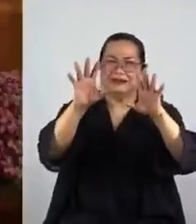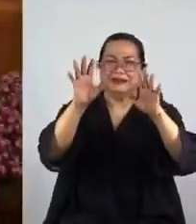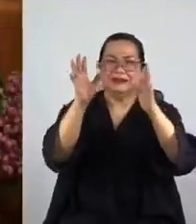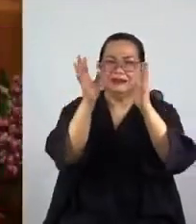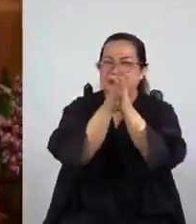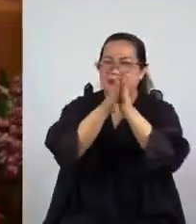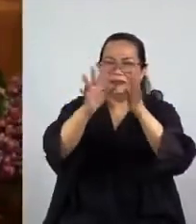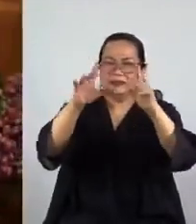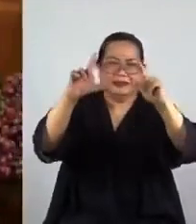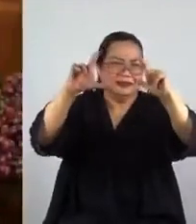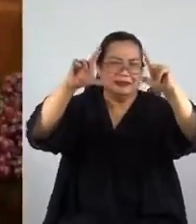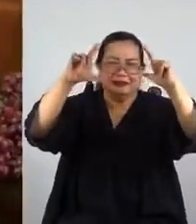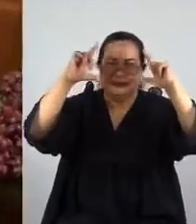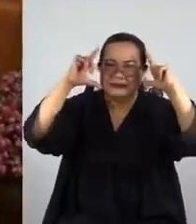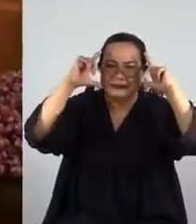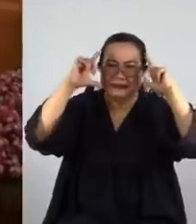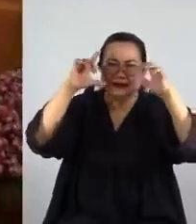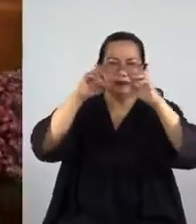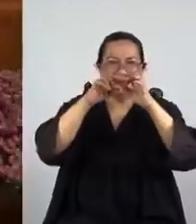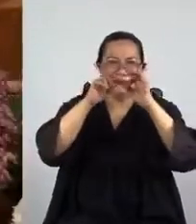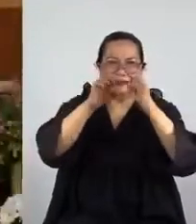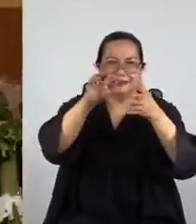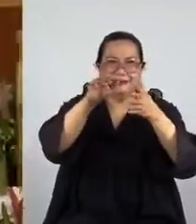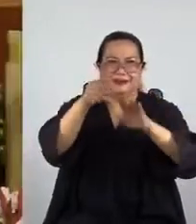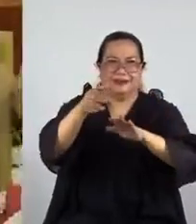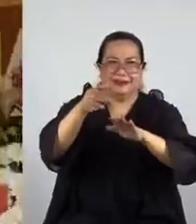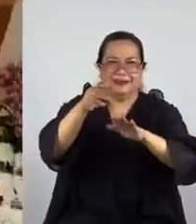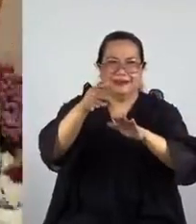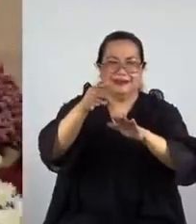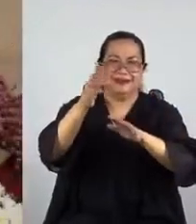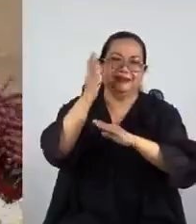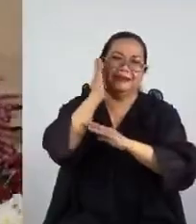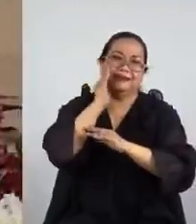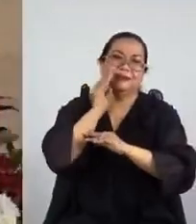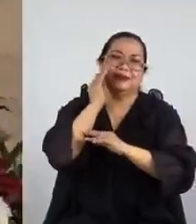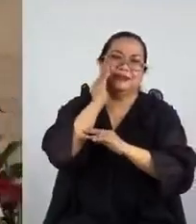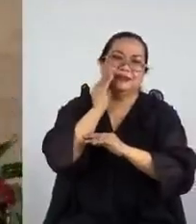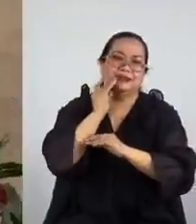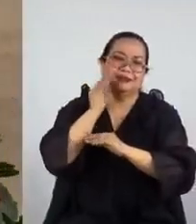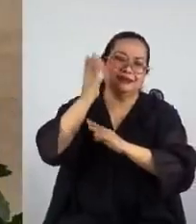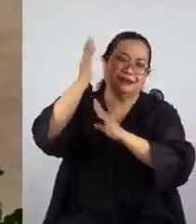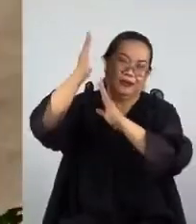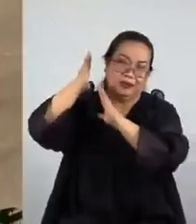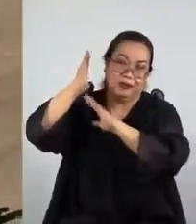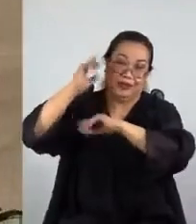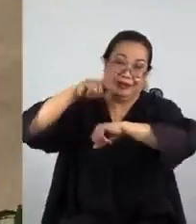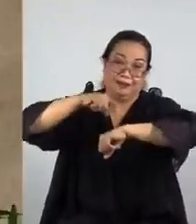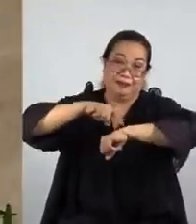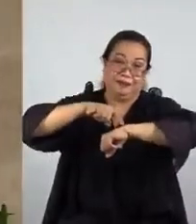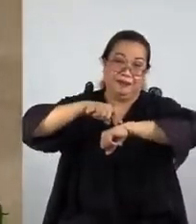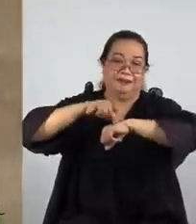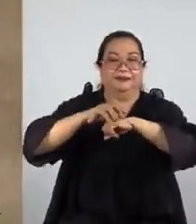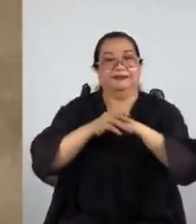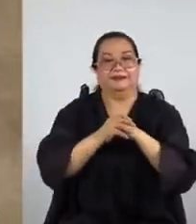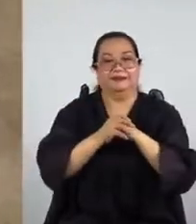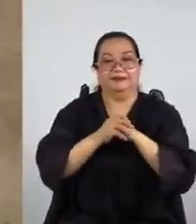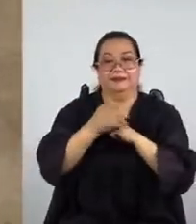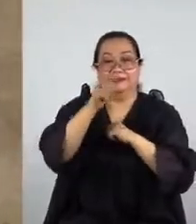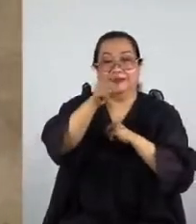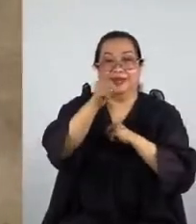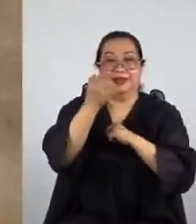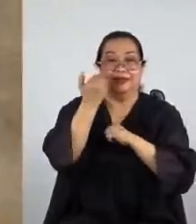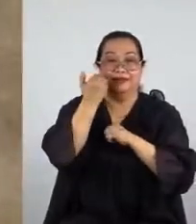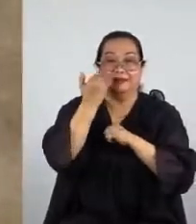most humiliating way of dying during those days. You die